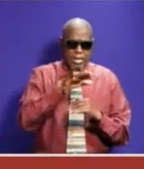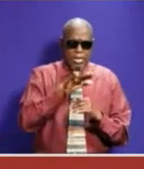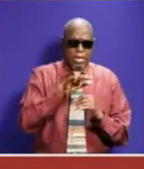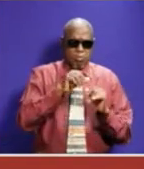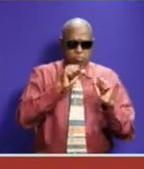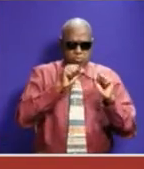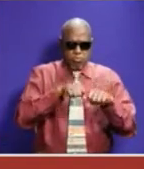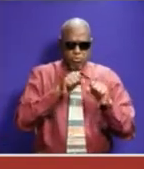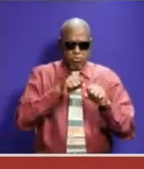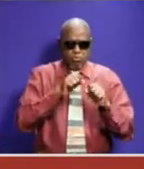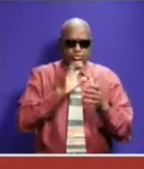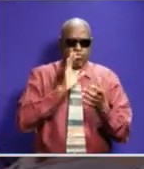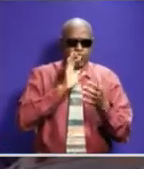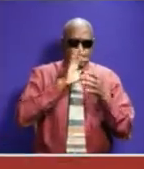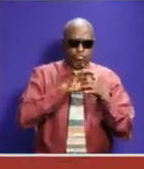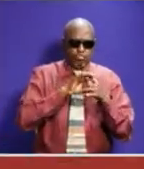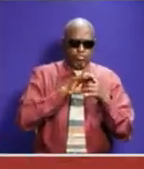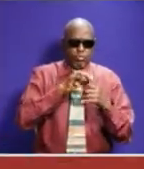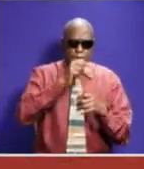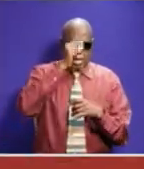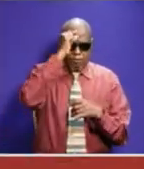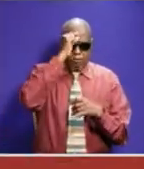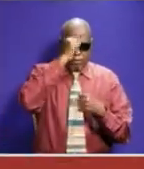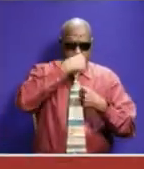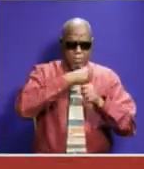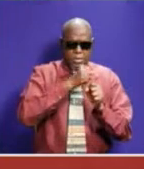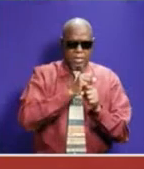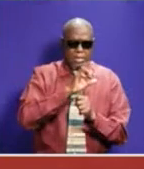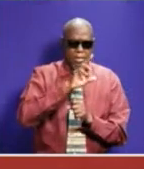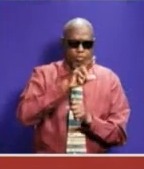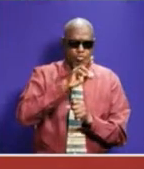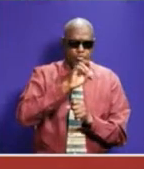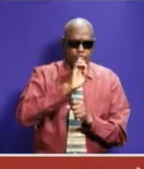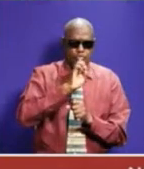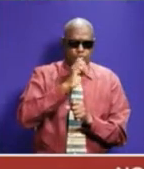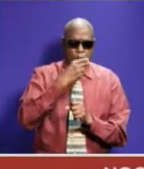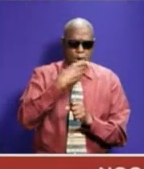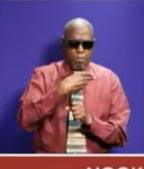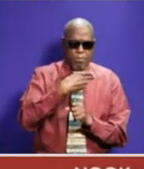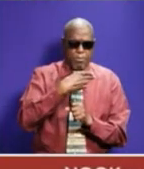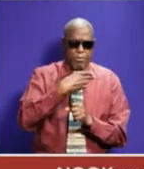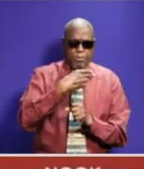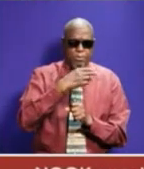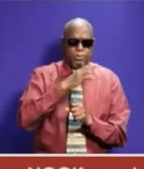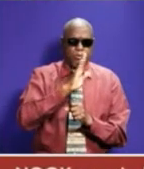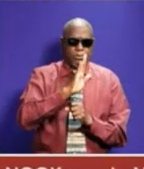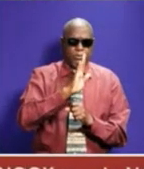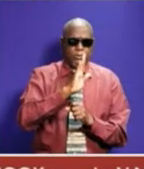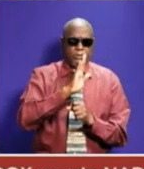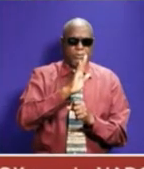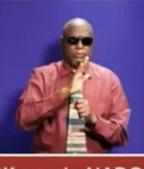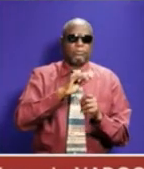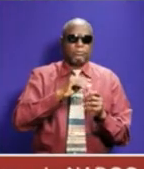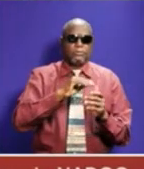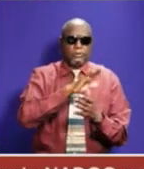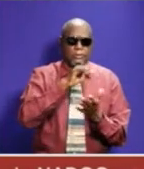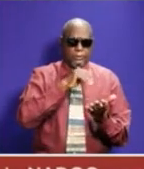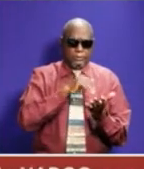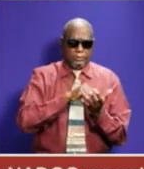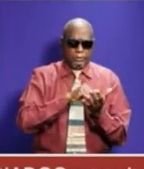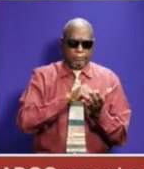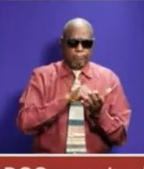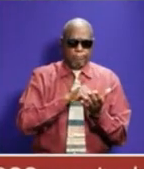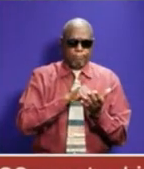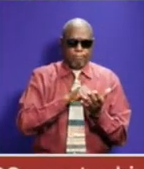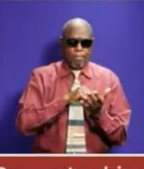to join government in creating rehabilitation centers so that we can save our dying population. Your